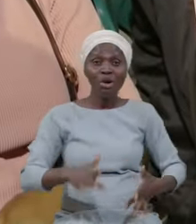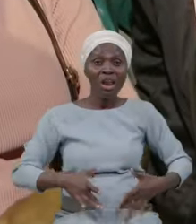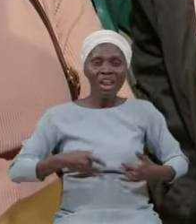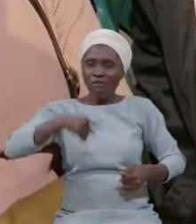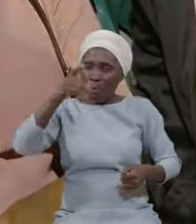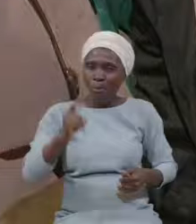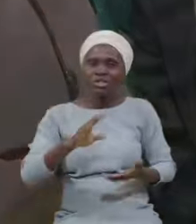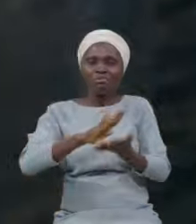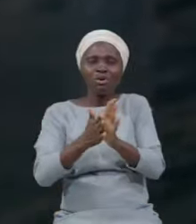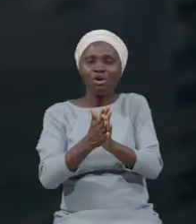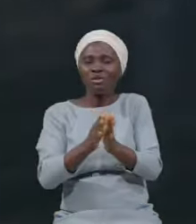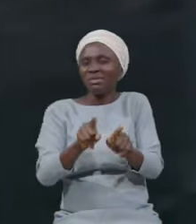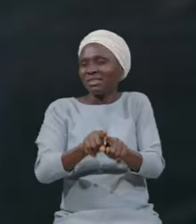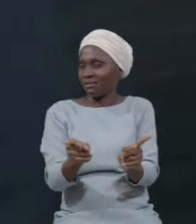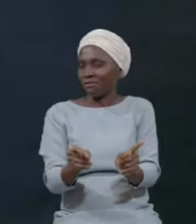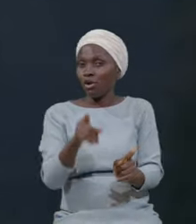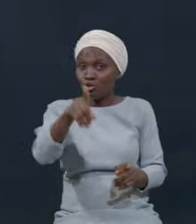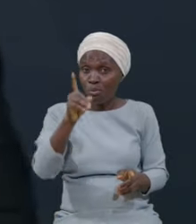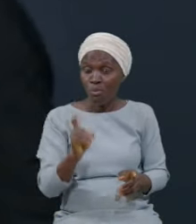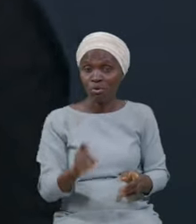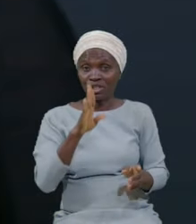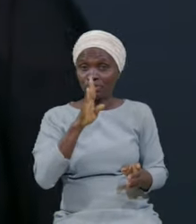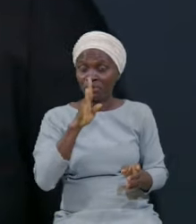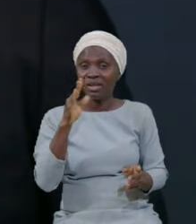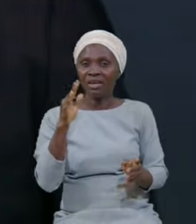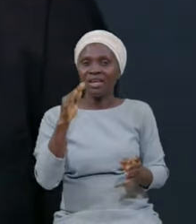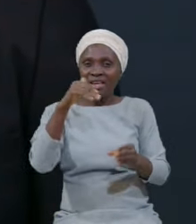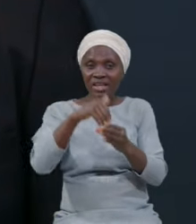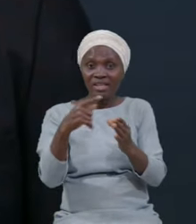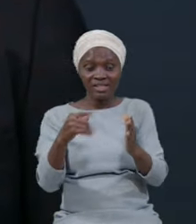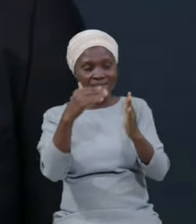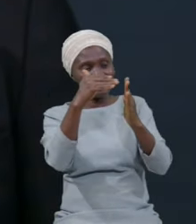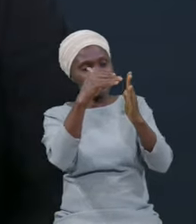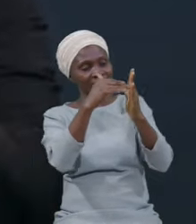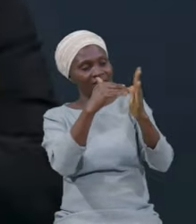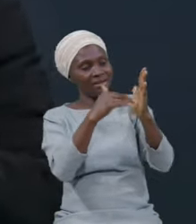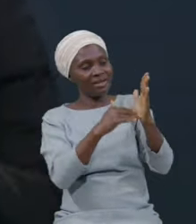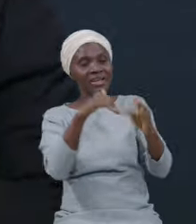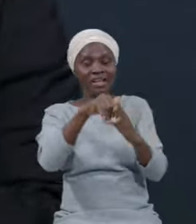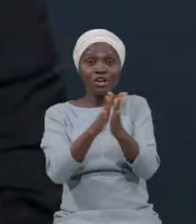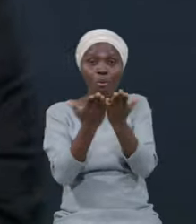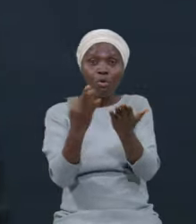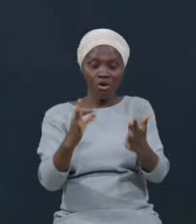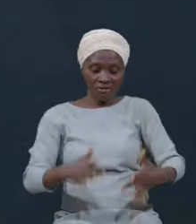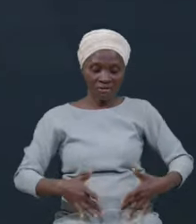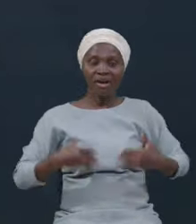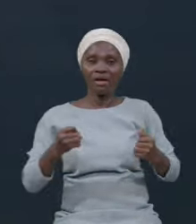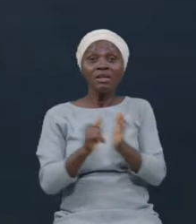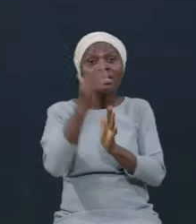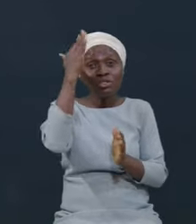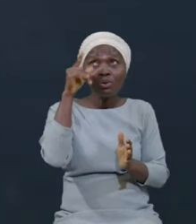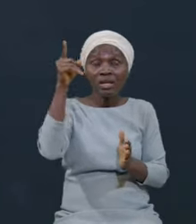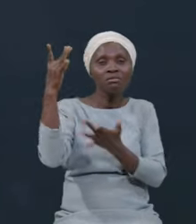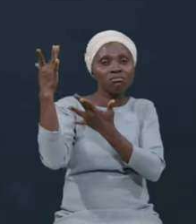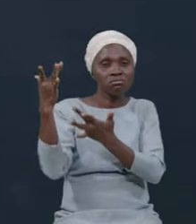You must be enlisted and reaching in the book of life. That's why he's still waiting.